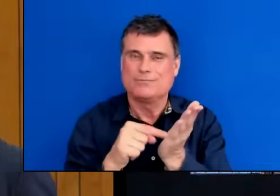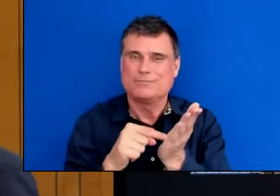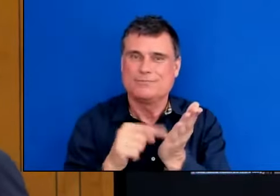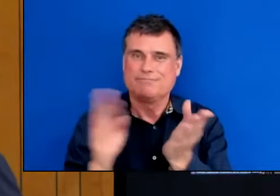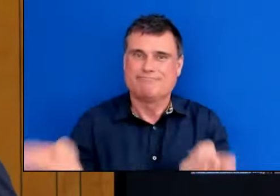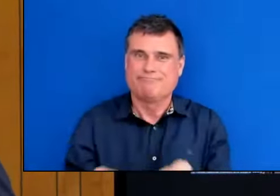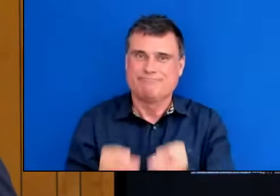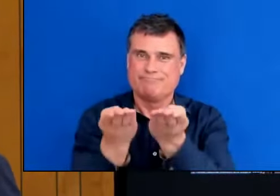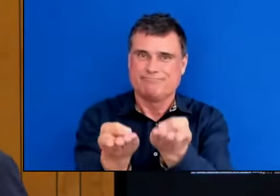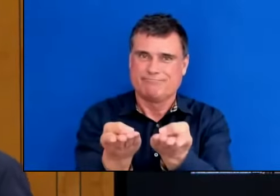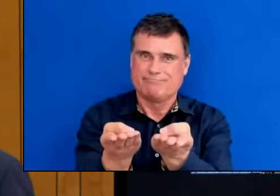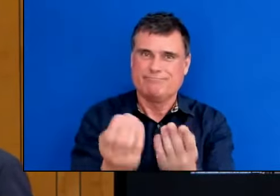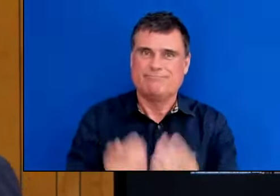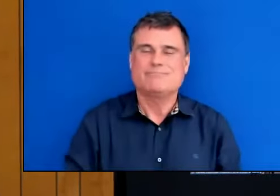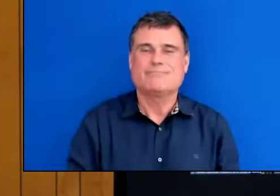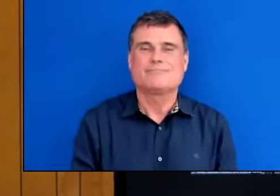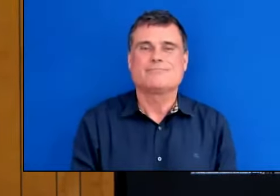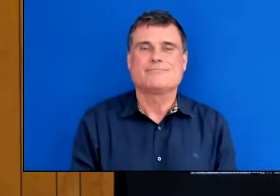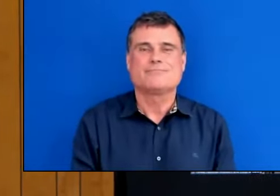Thank you very much.